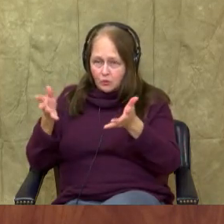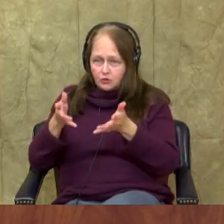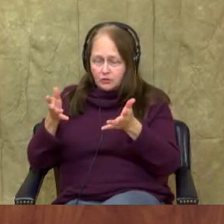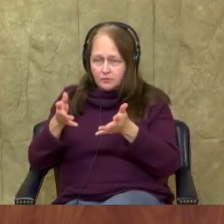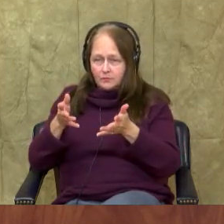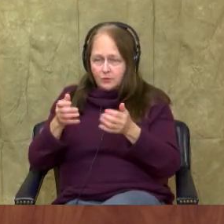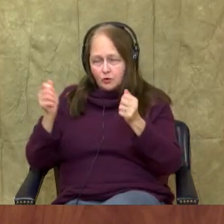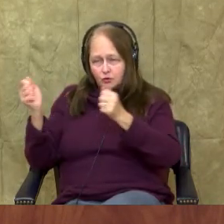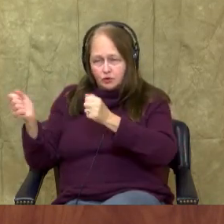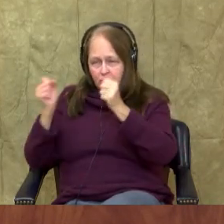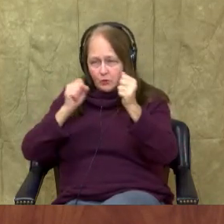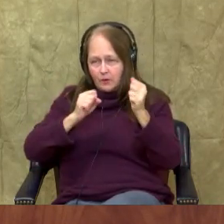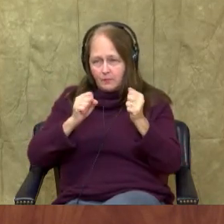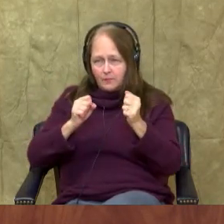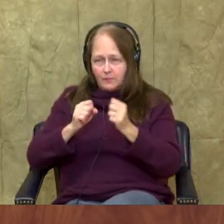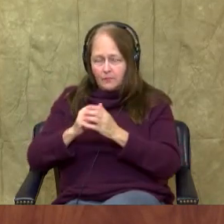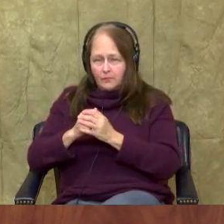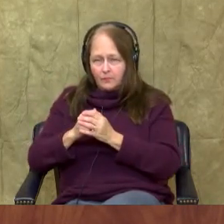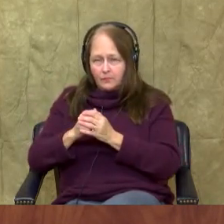Now,